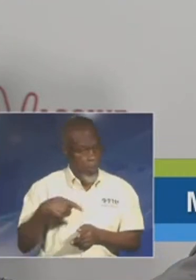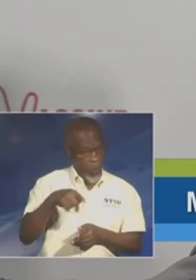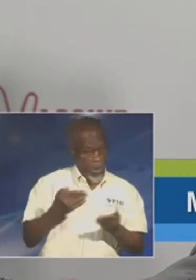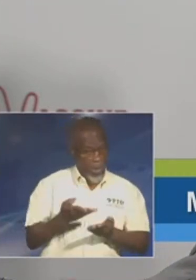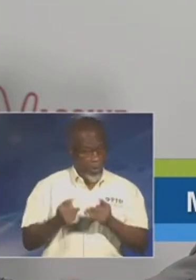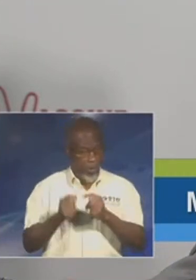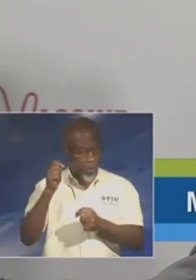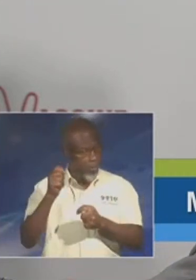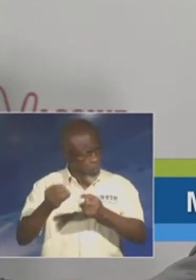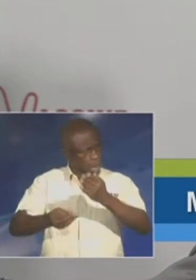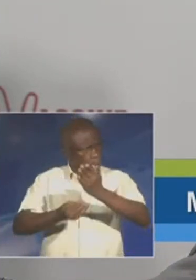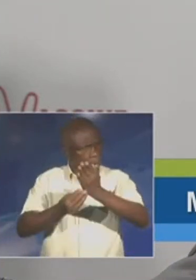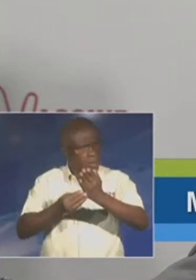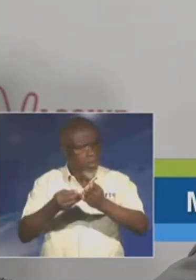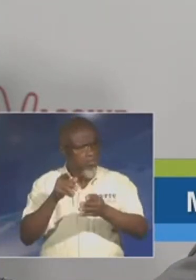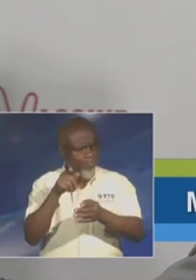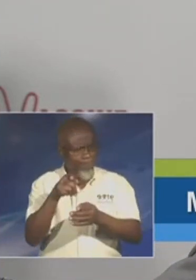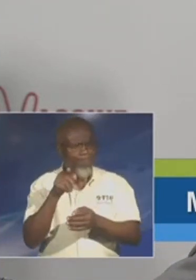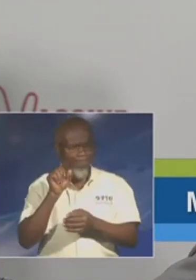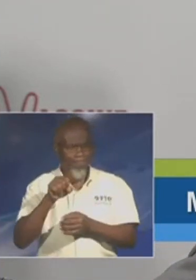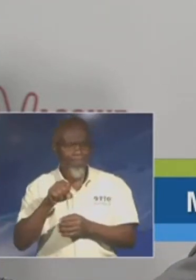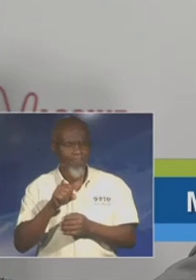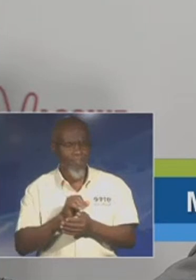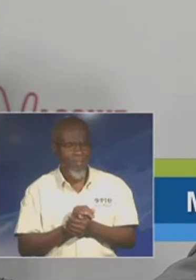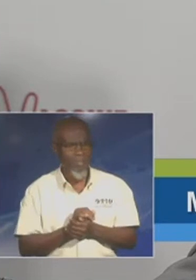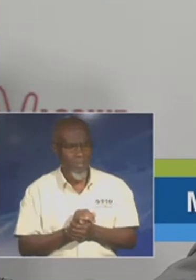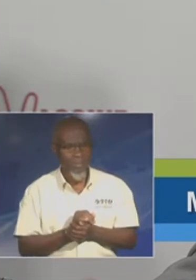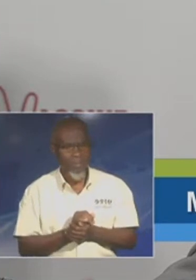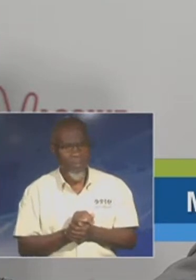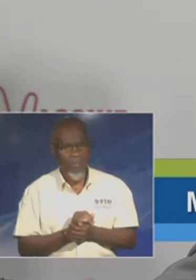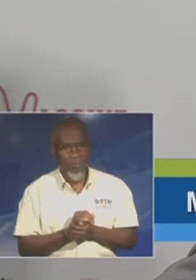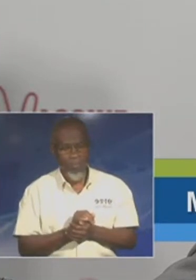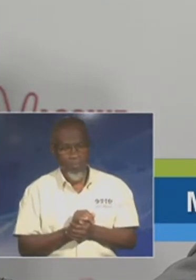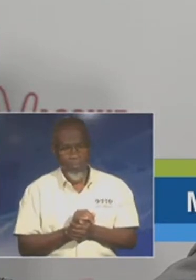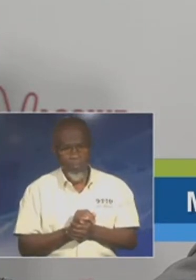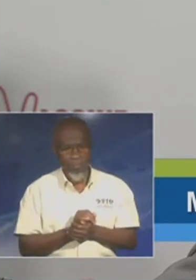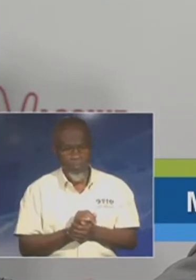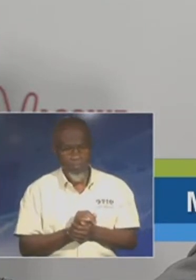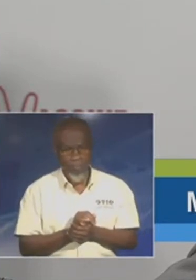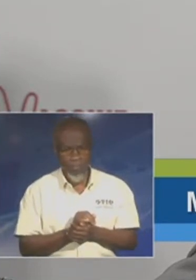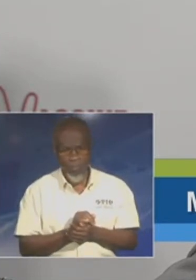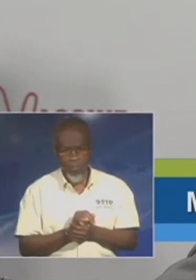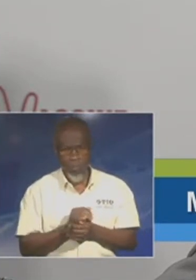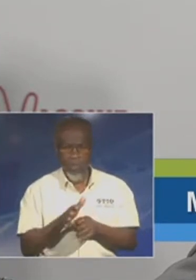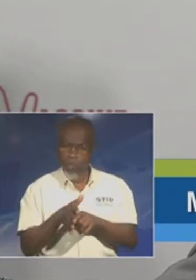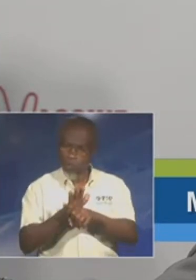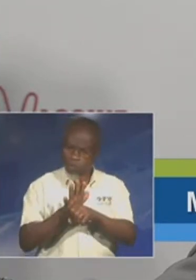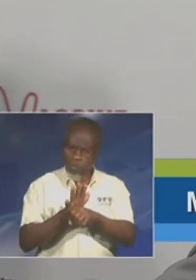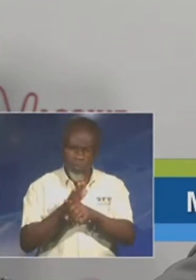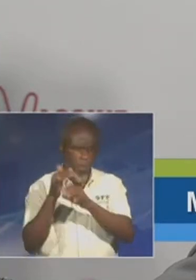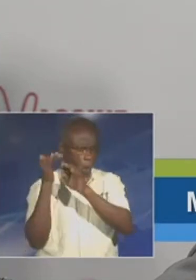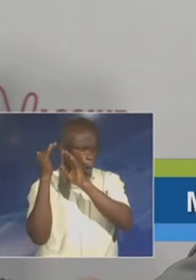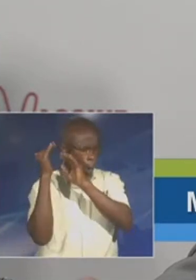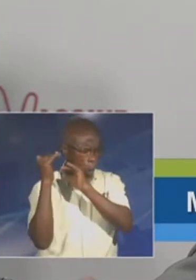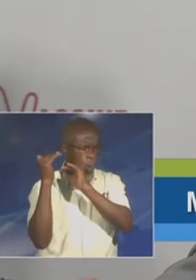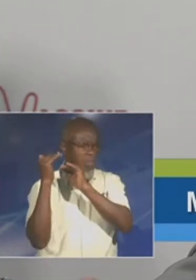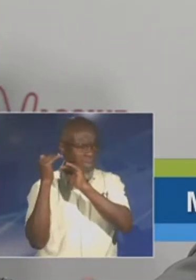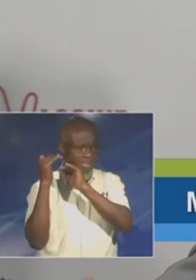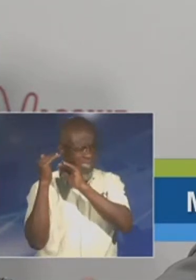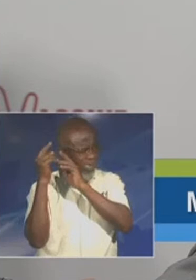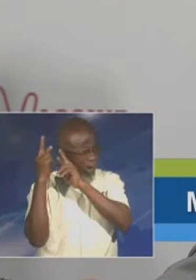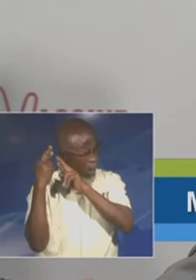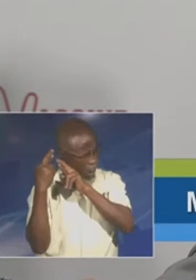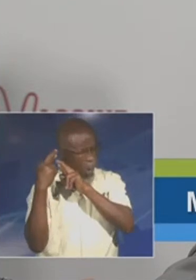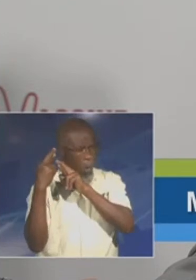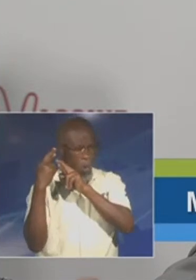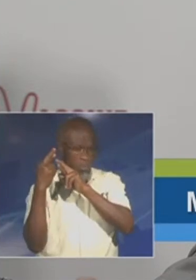people to recognize that COVID-19, even as we hope it transitions from a